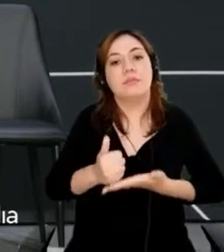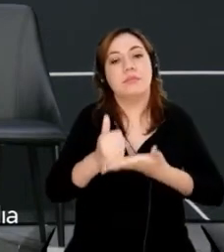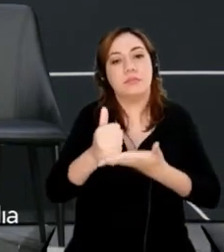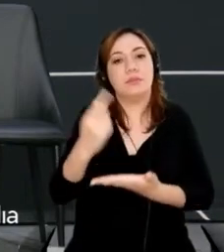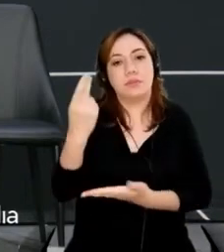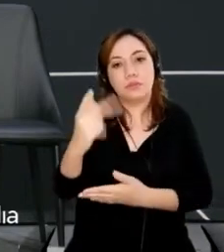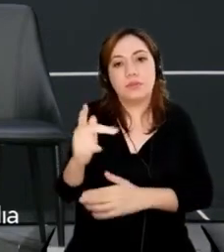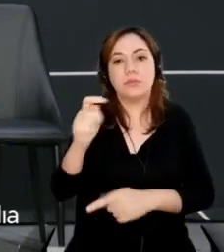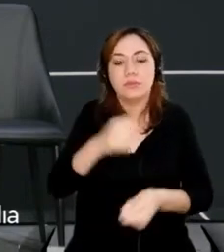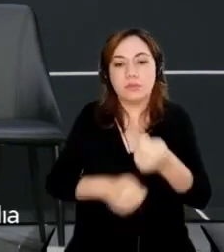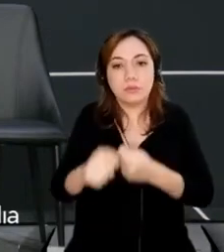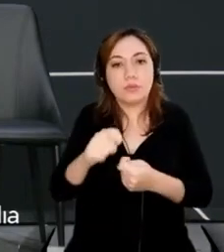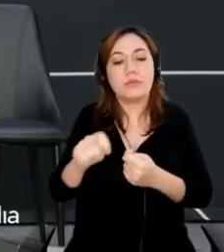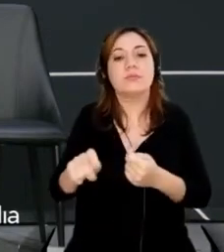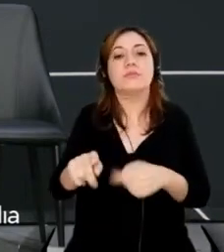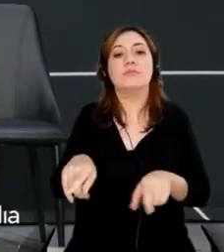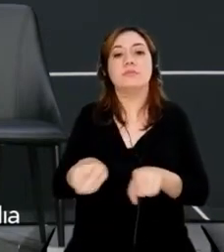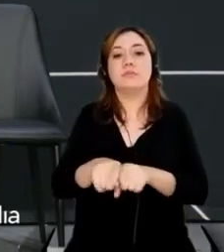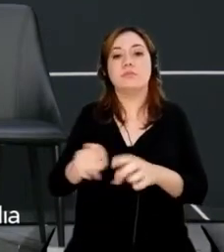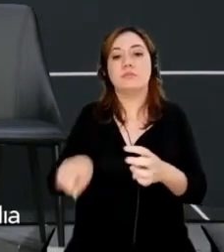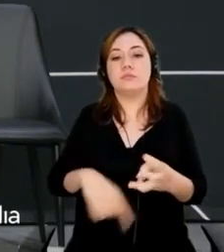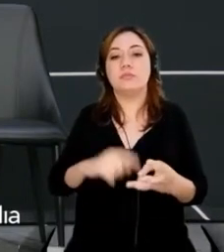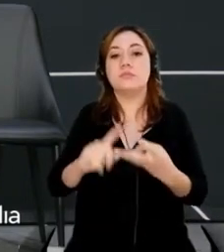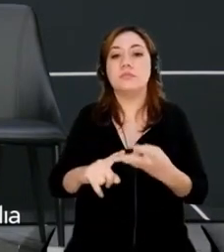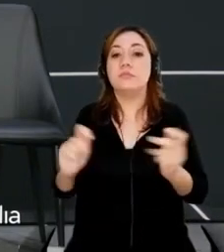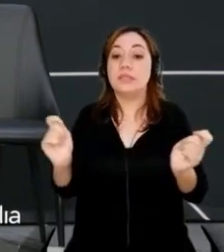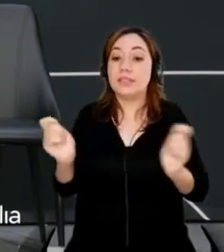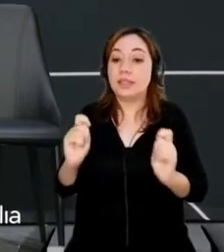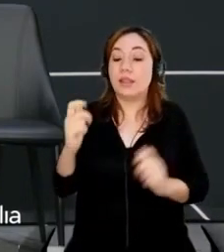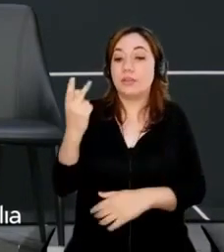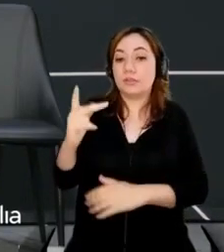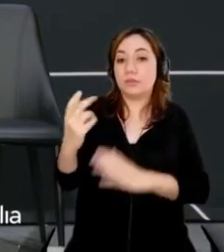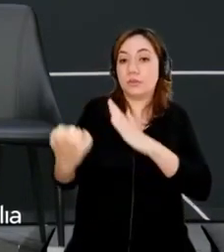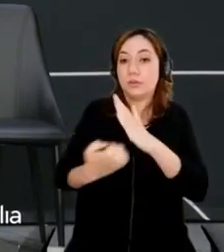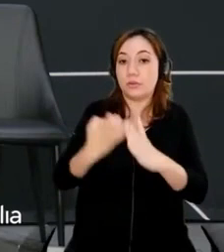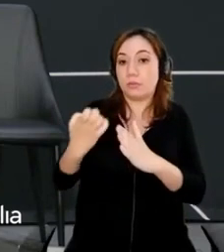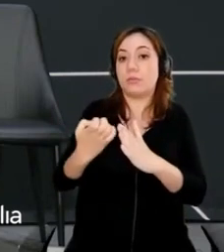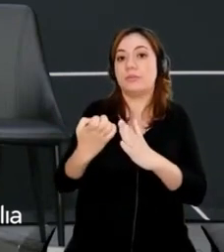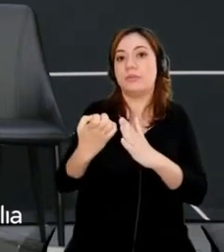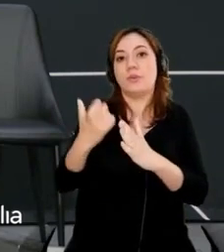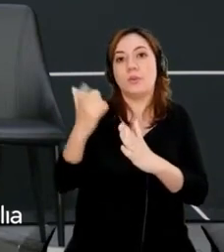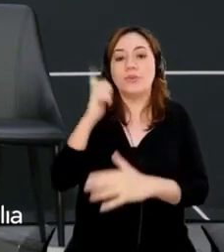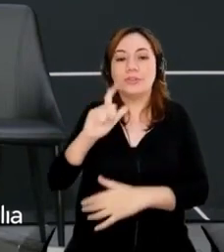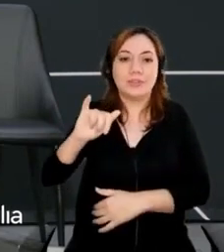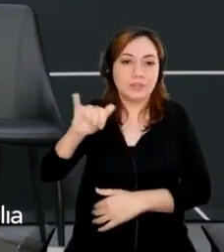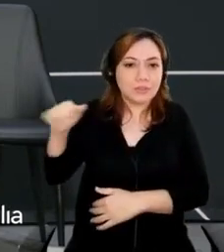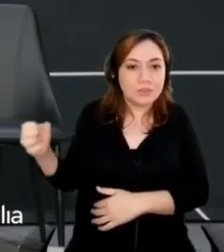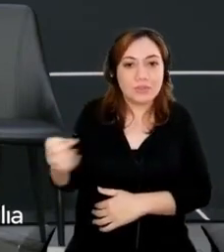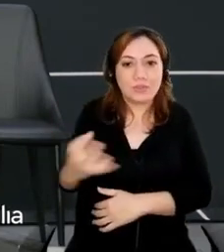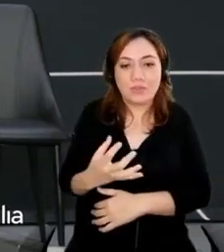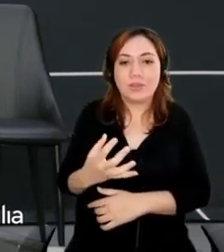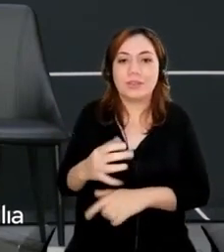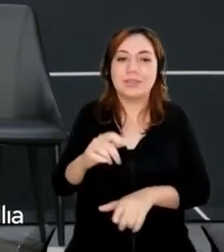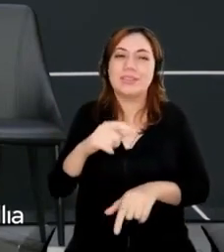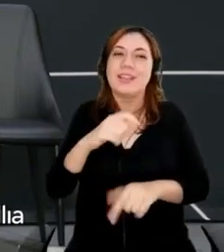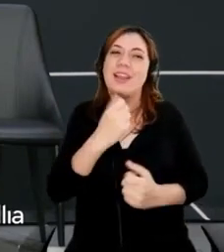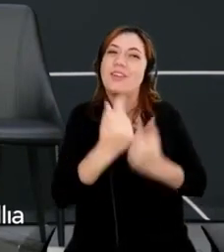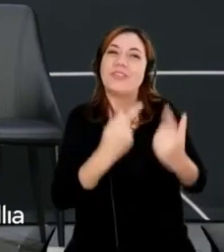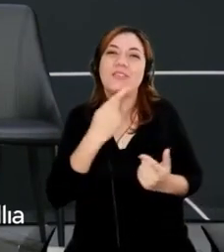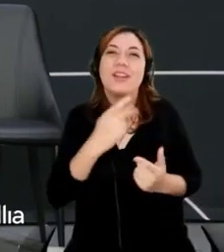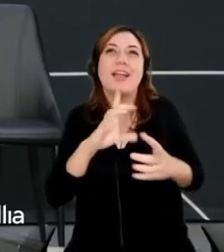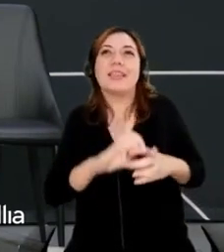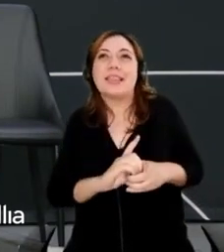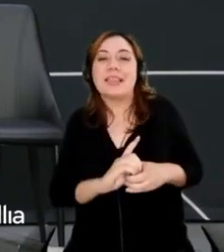able to get your organization to innovate. Some people say democratizing it. I